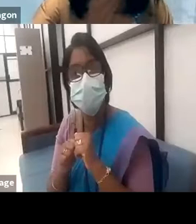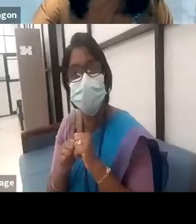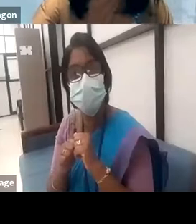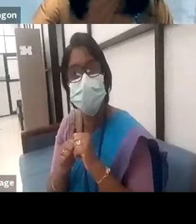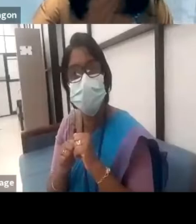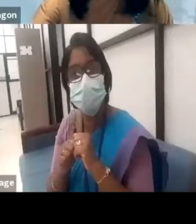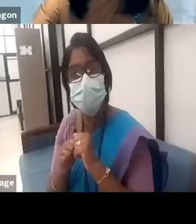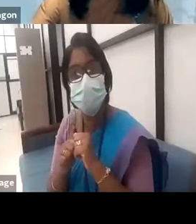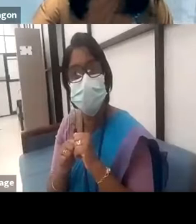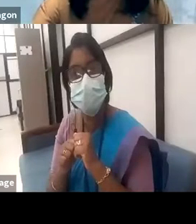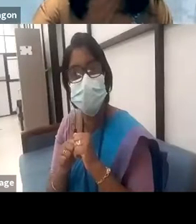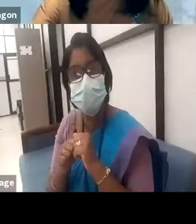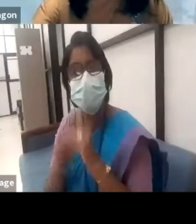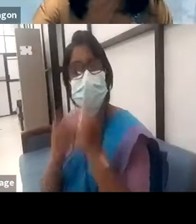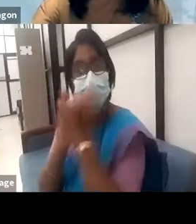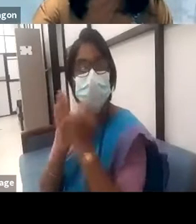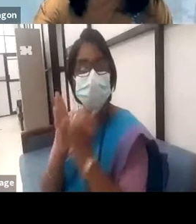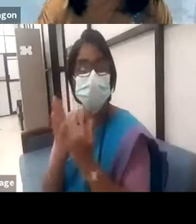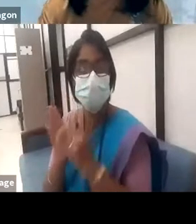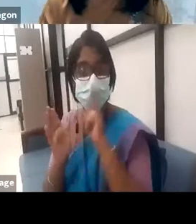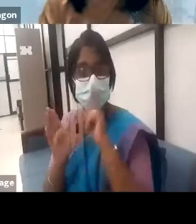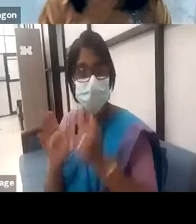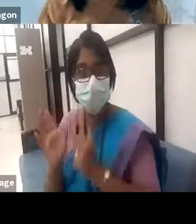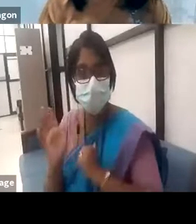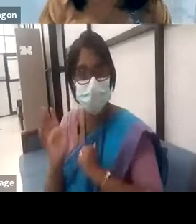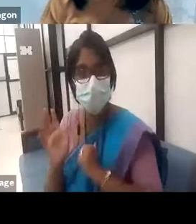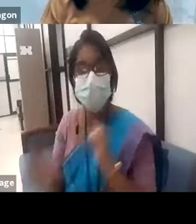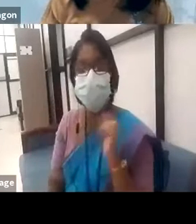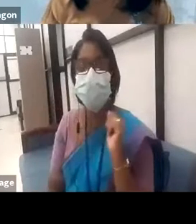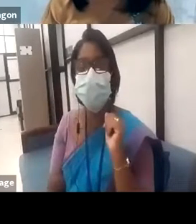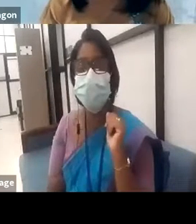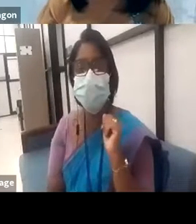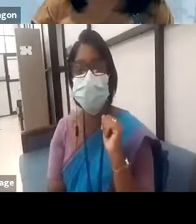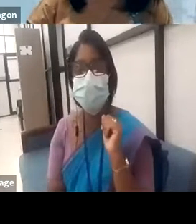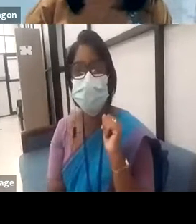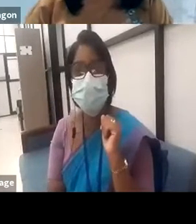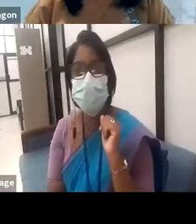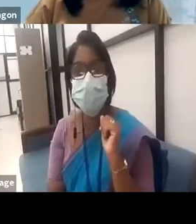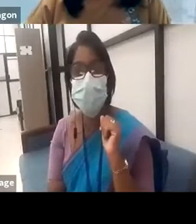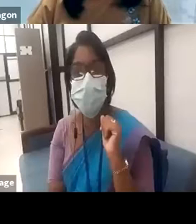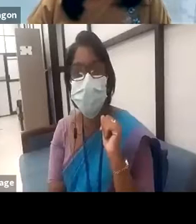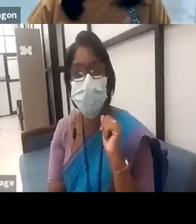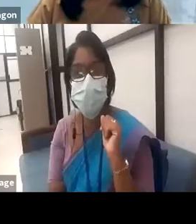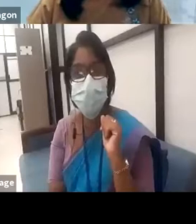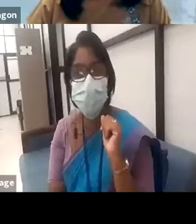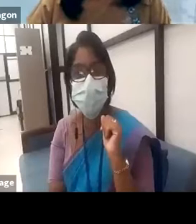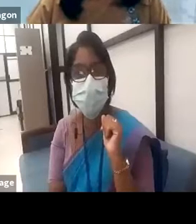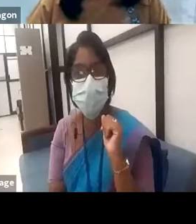First, when you look at it from an exporter standpoint or a supply chain standpoint,